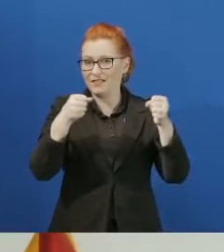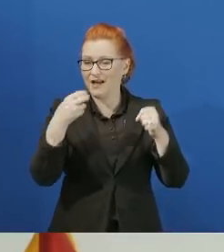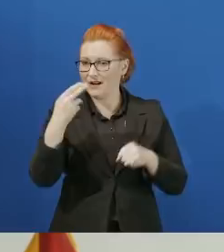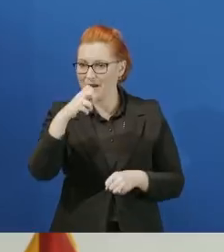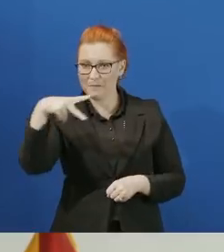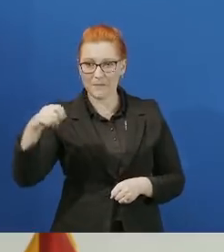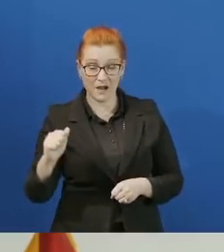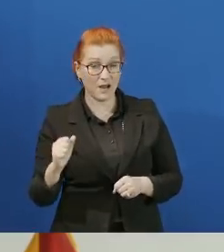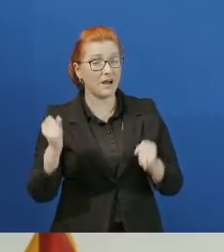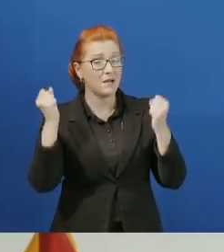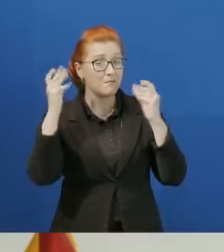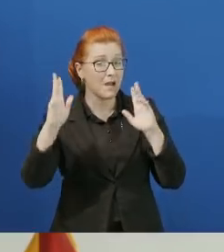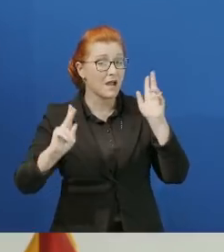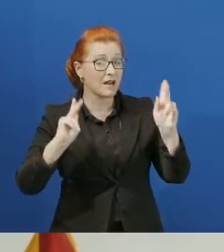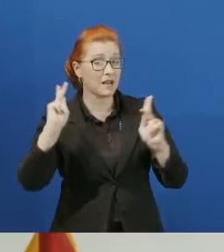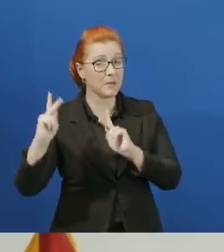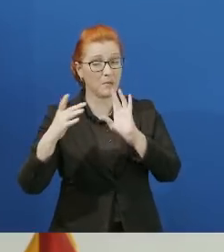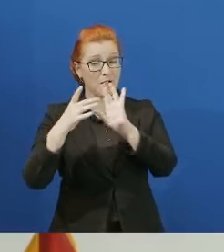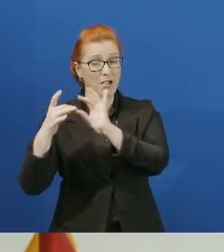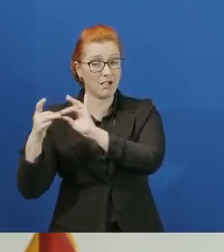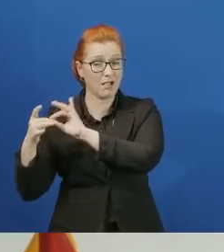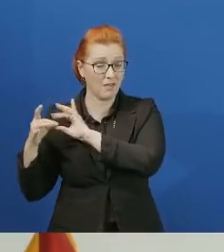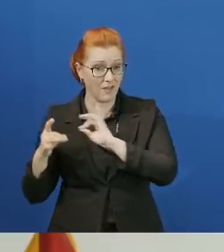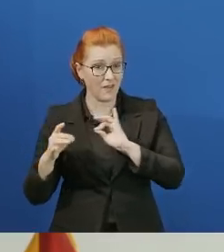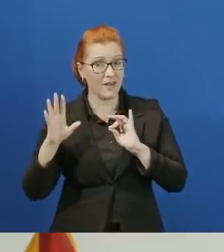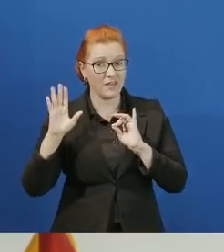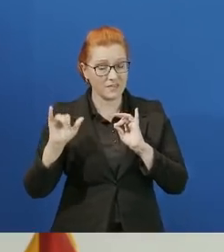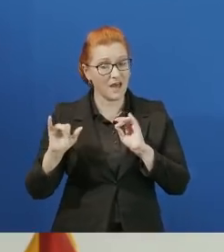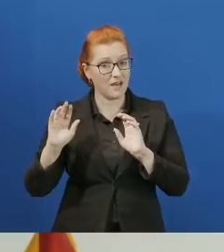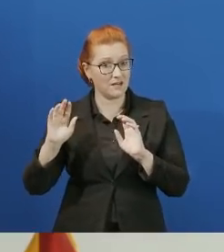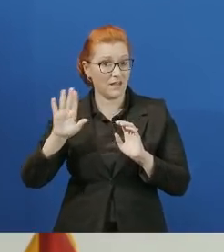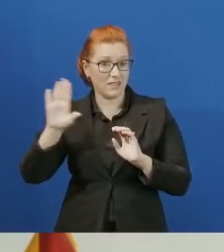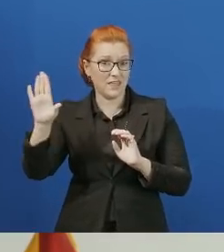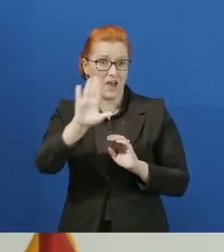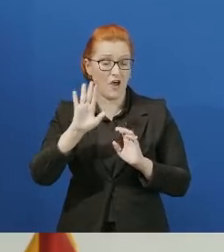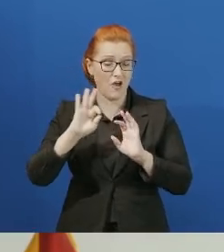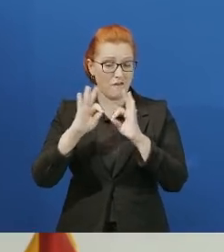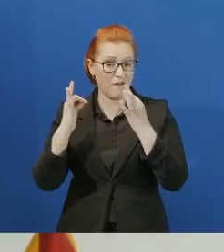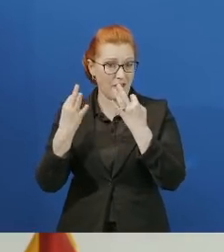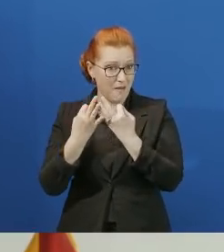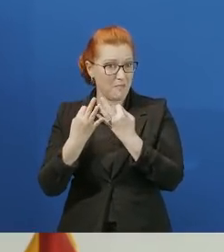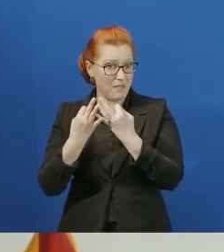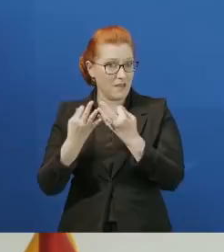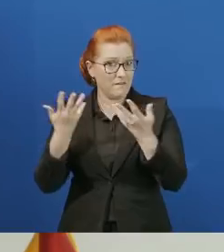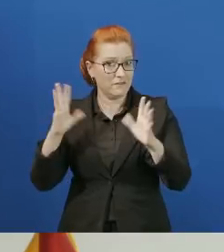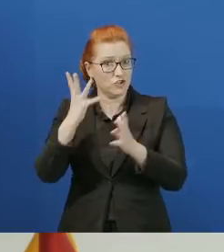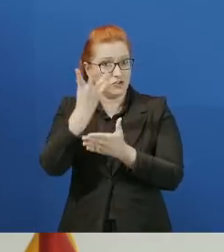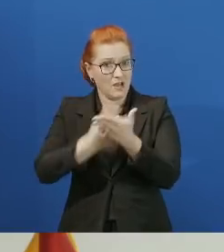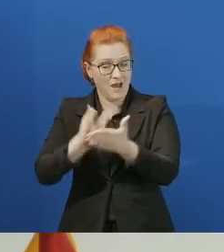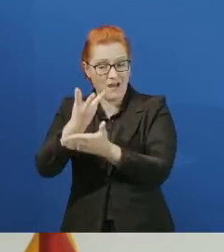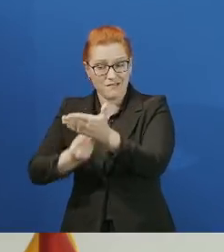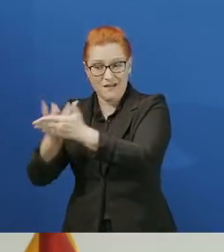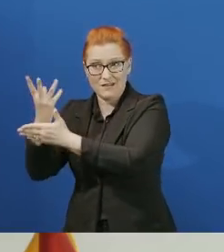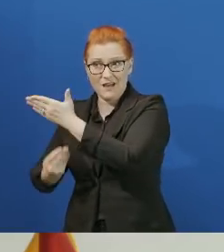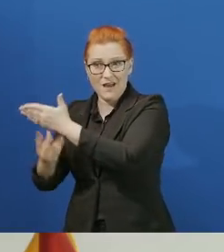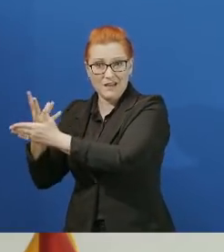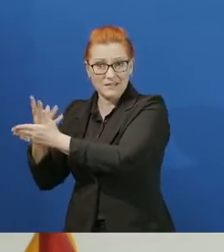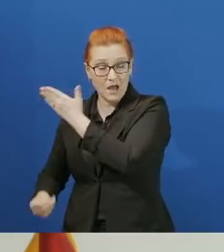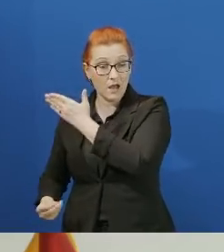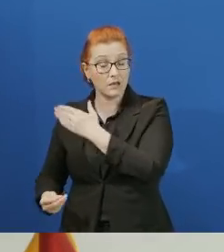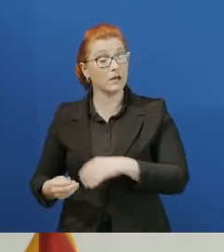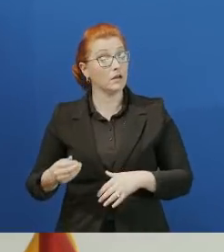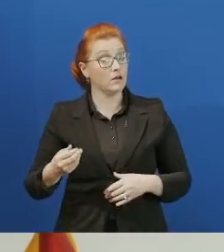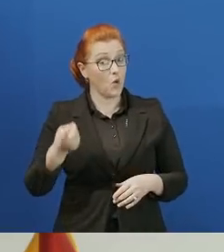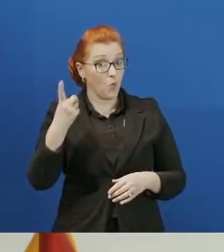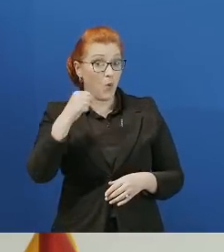in Tempe. And she tells me, she actually has pulled her father's in the hospital, but she says, when I have to put him back in a facility,